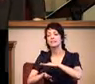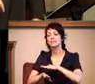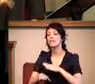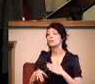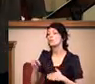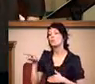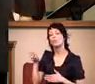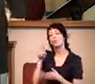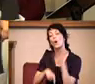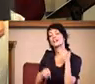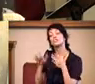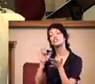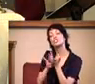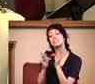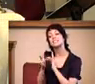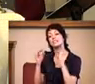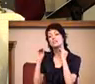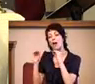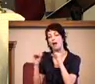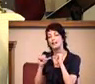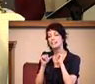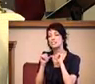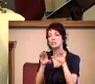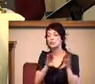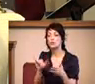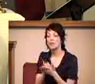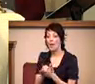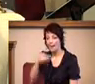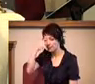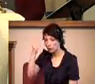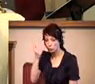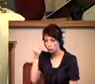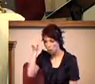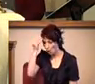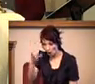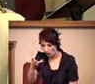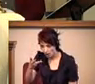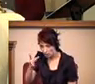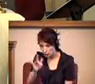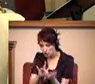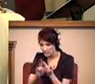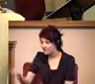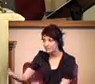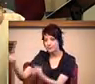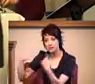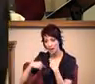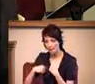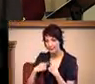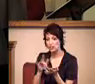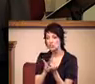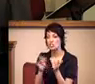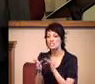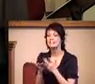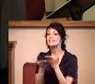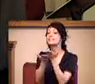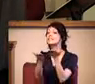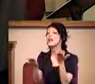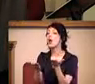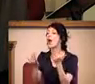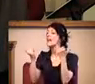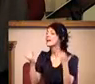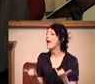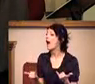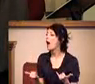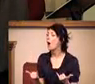continue to go do it. Because, you know, Jesus is coming. Jesus is here. Now what are we going to